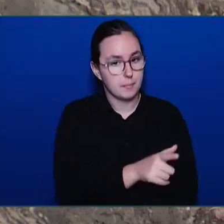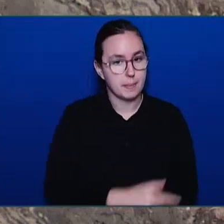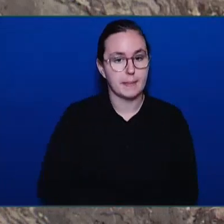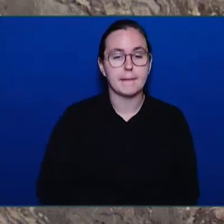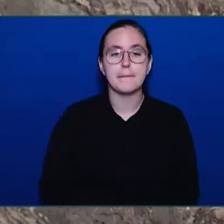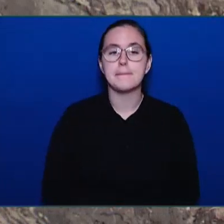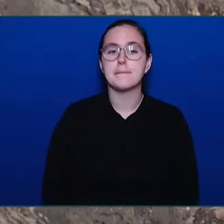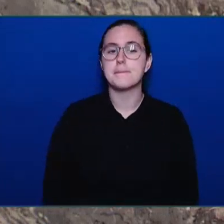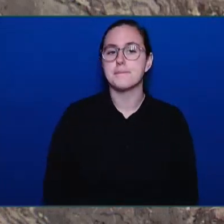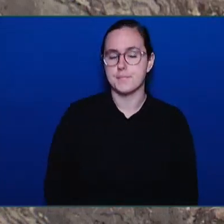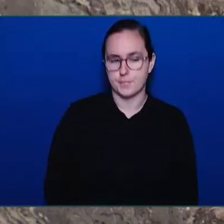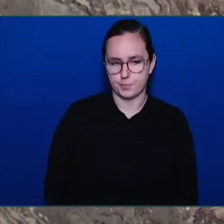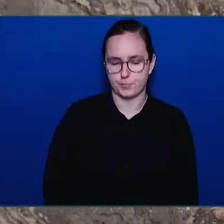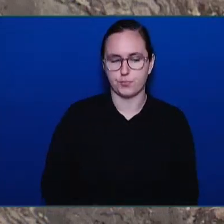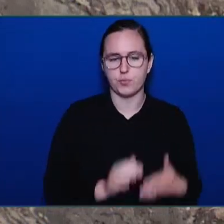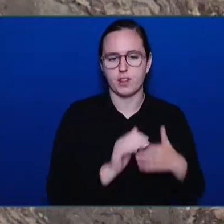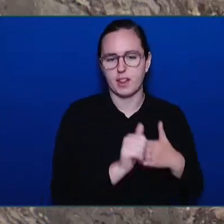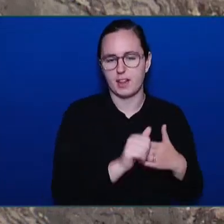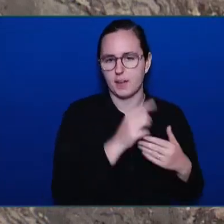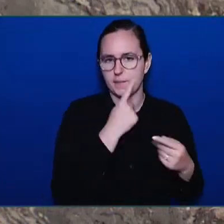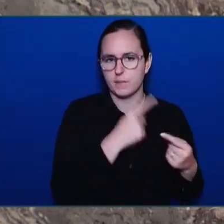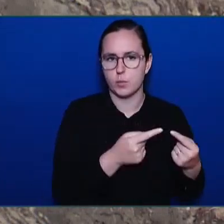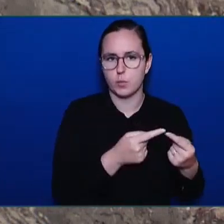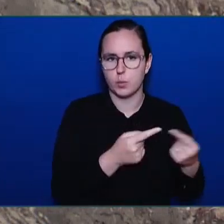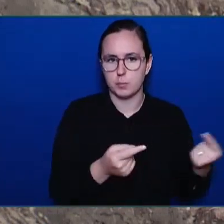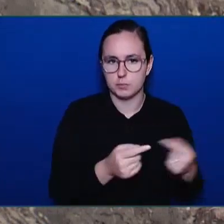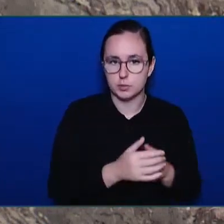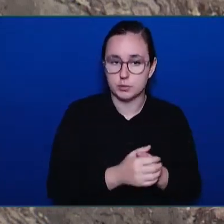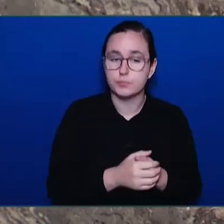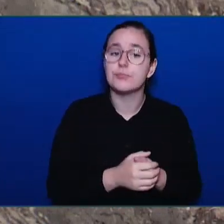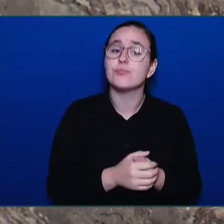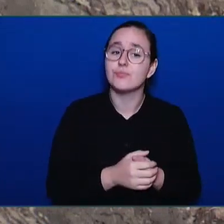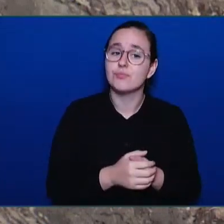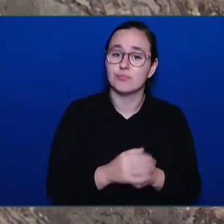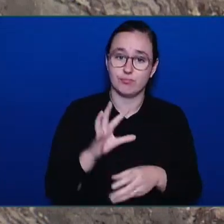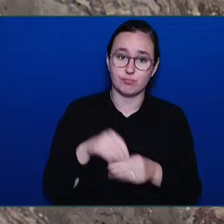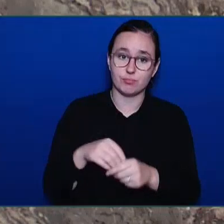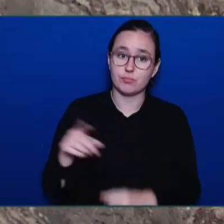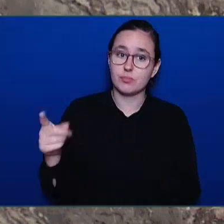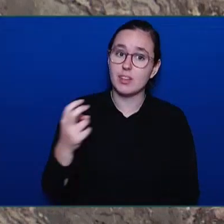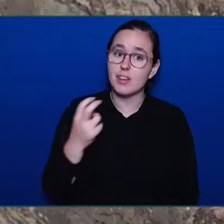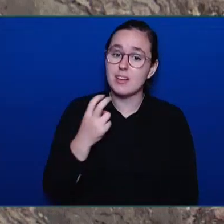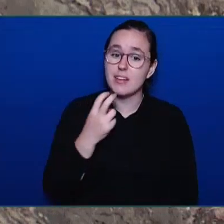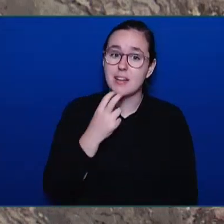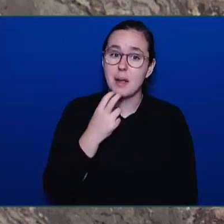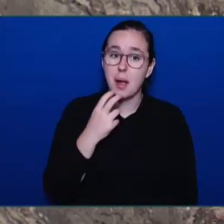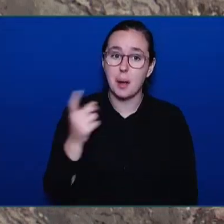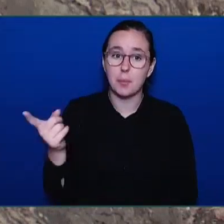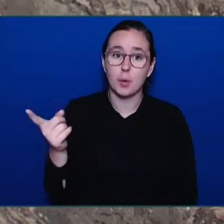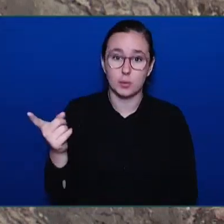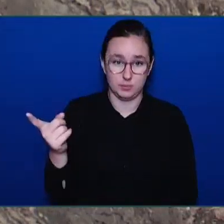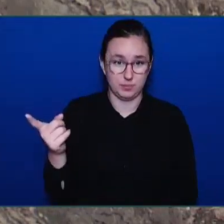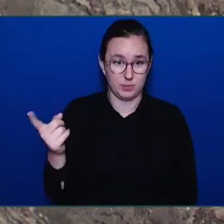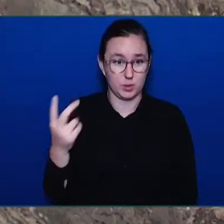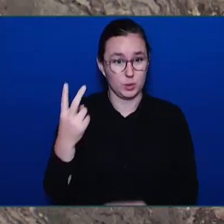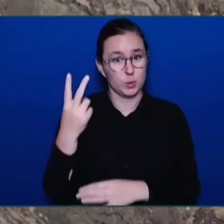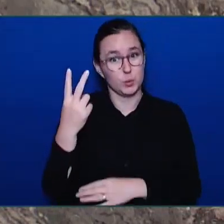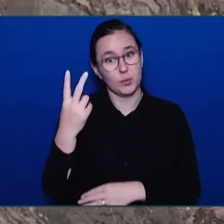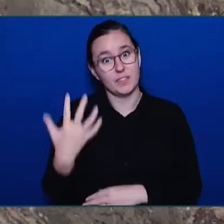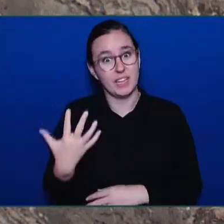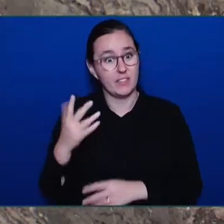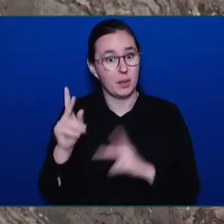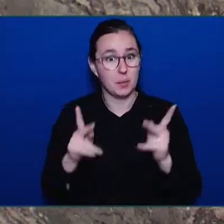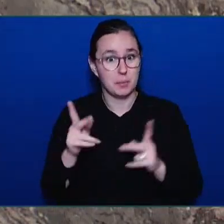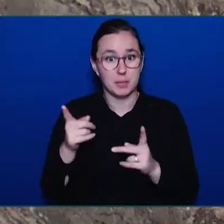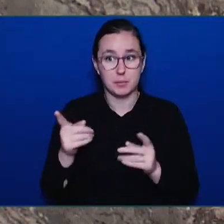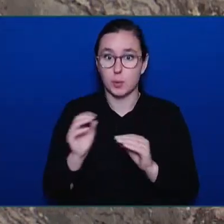or 45,000 residents without a family doctor, no walk-in clinics, a regional hospital that is supposed to be a